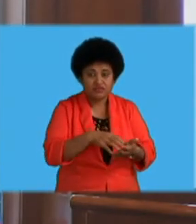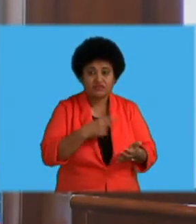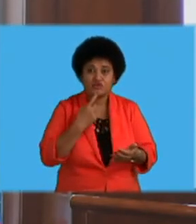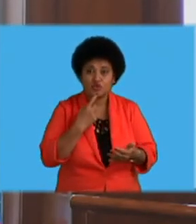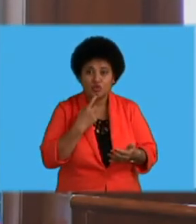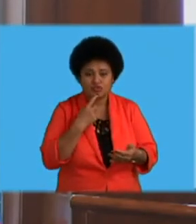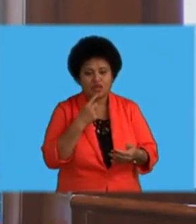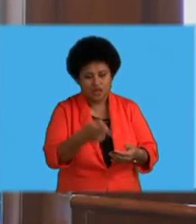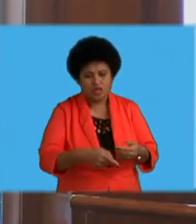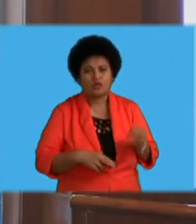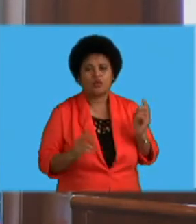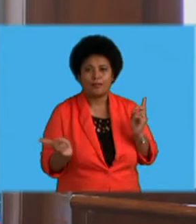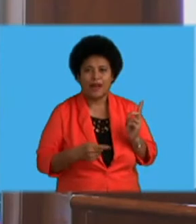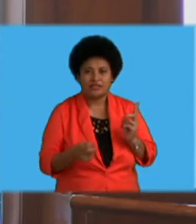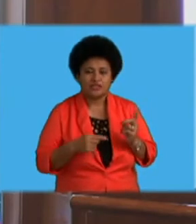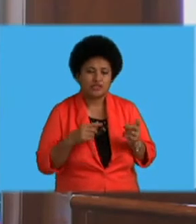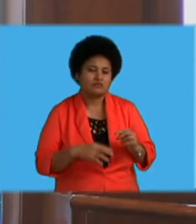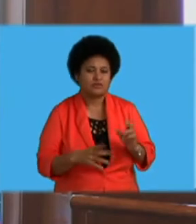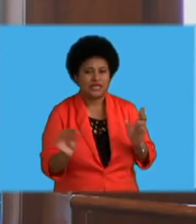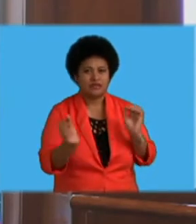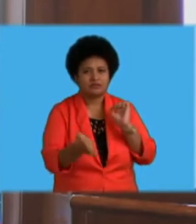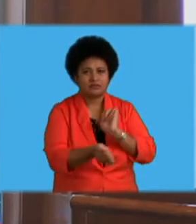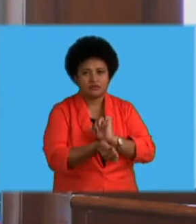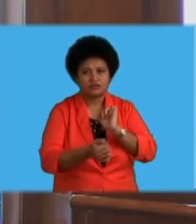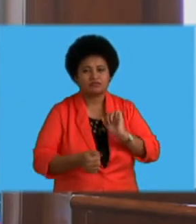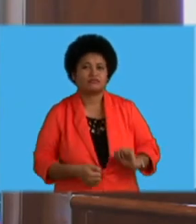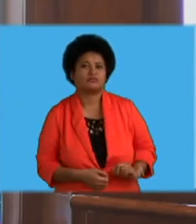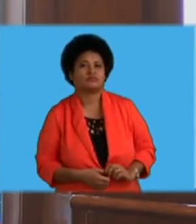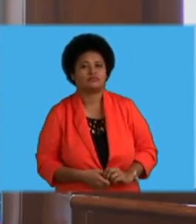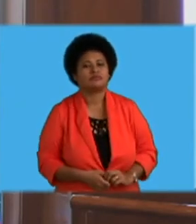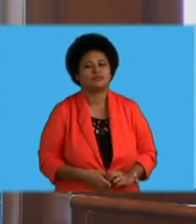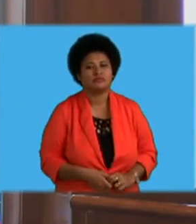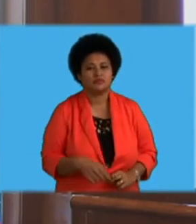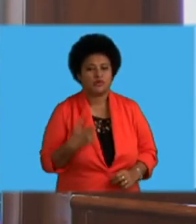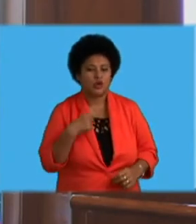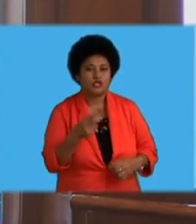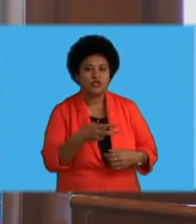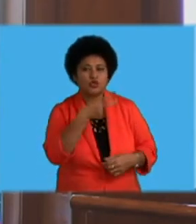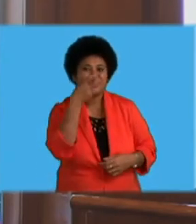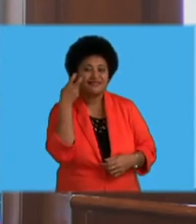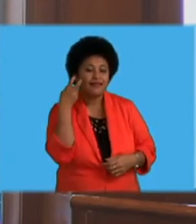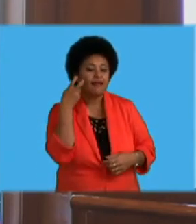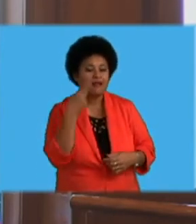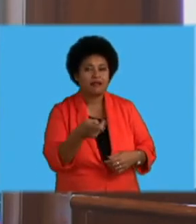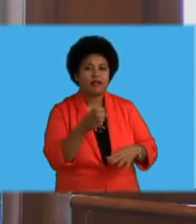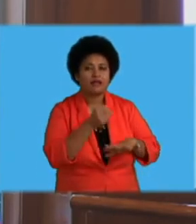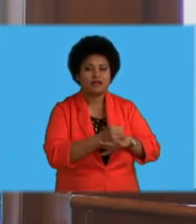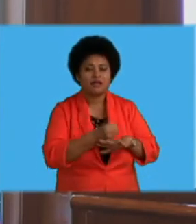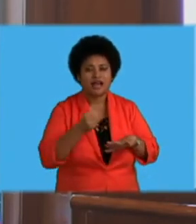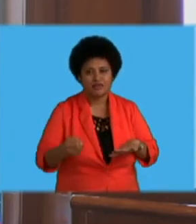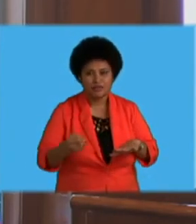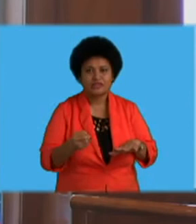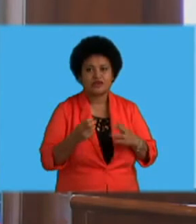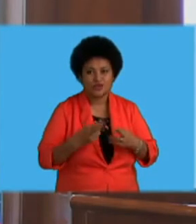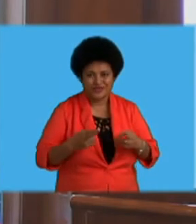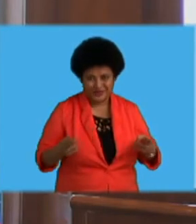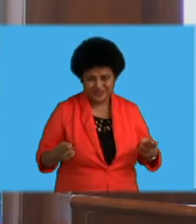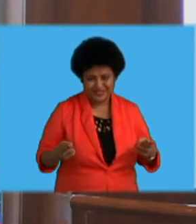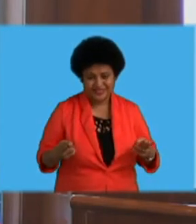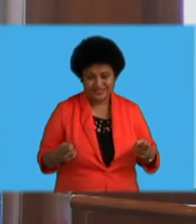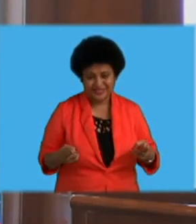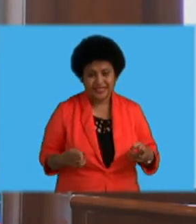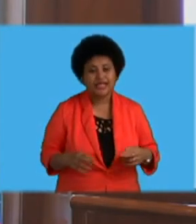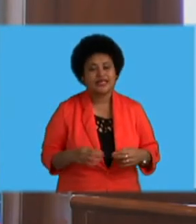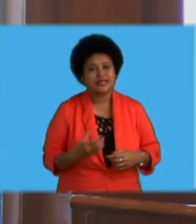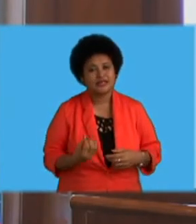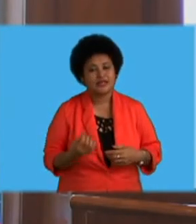law, as this is tantamount to theft of state resources. In conclusion, Honourable Deputy Speaker, this is but a speck